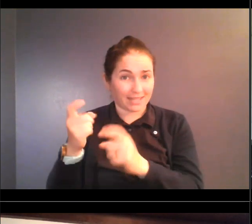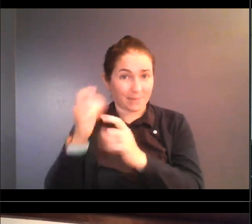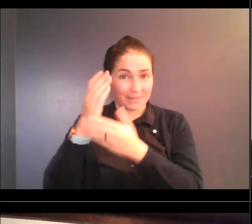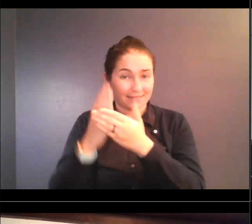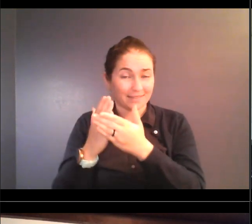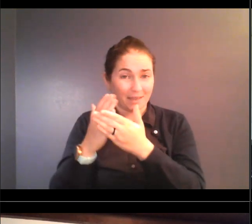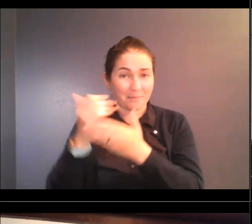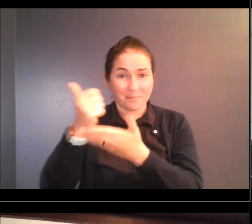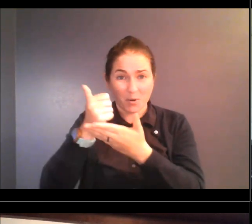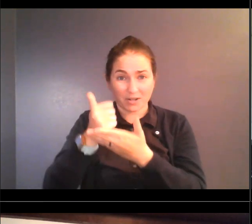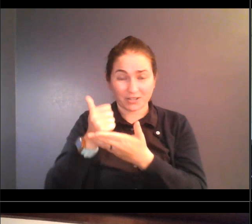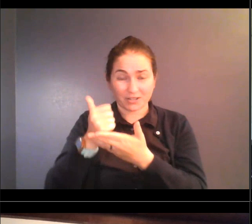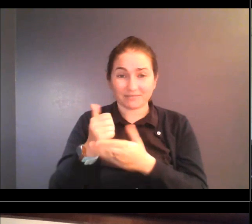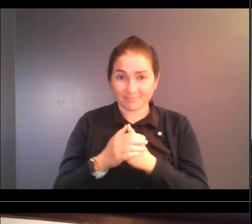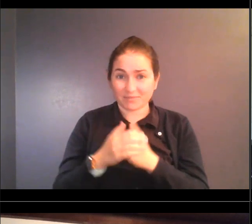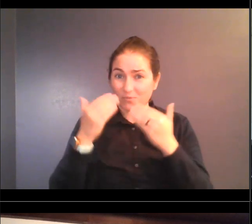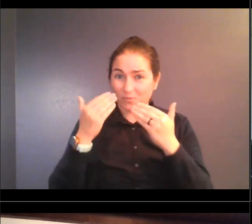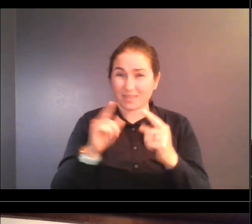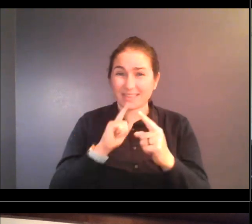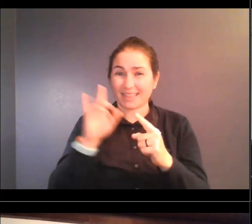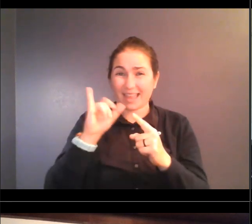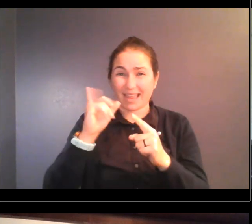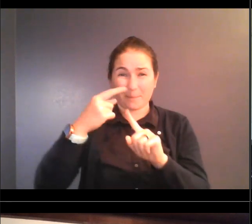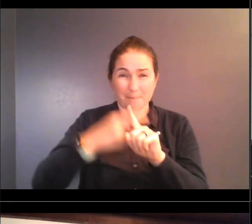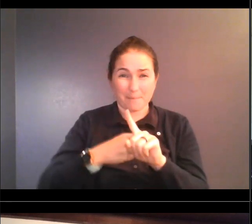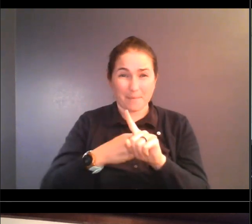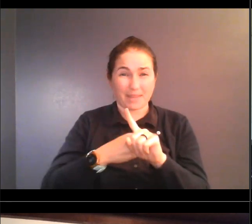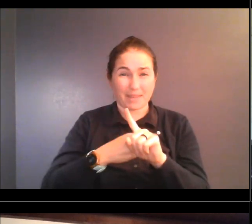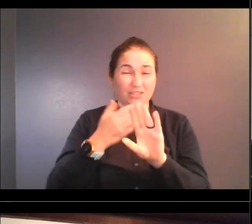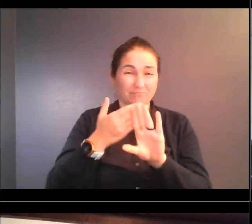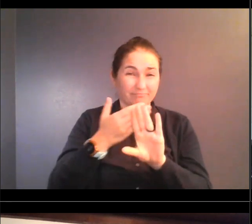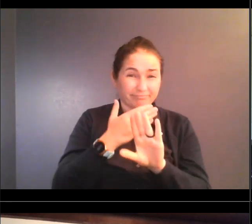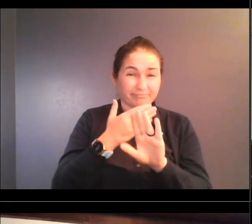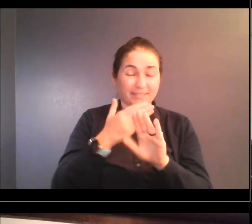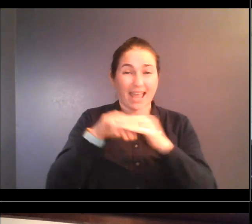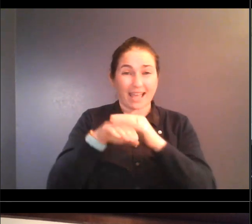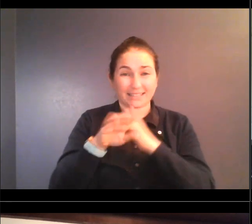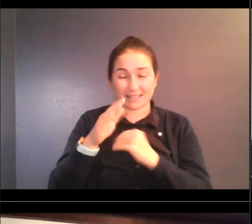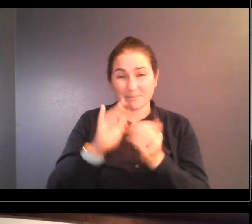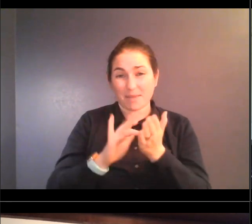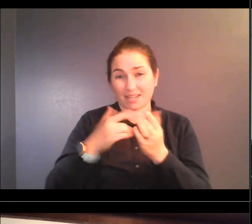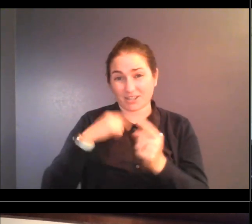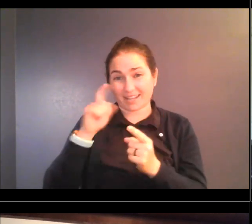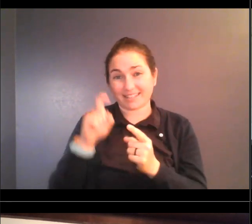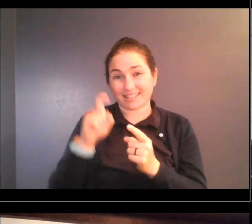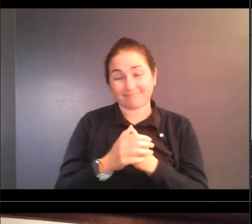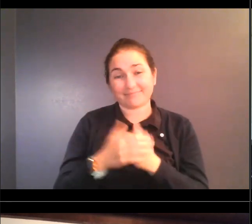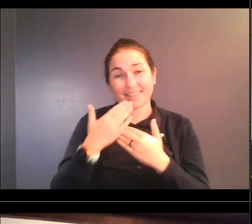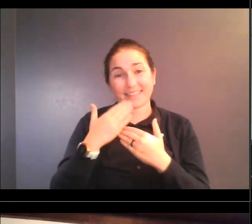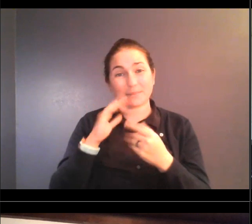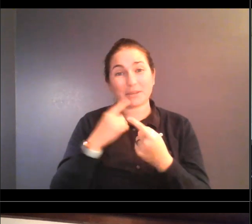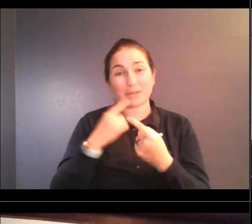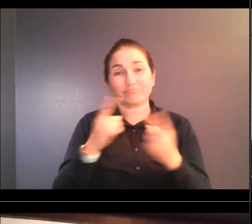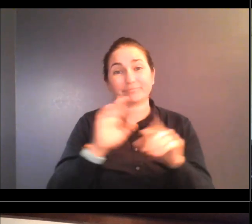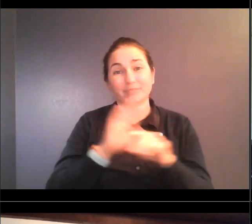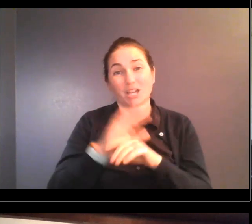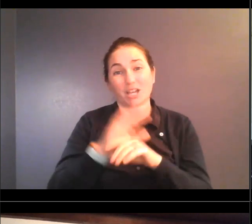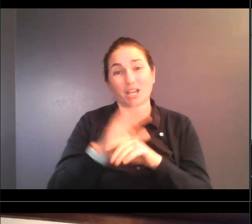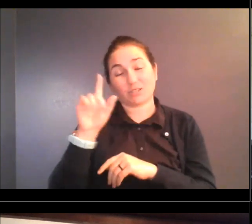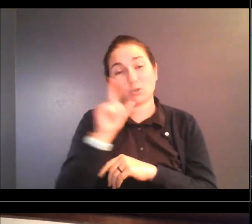pointers and got me like literally months earlier access to the medication that I needed, thanks to being open on Twitter